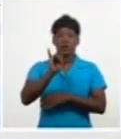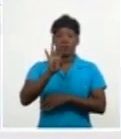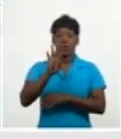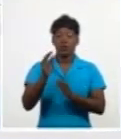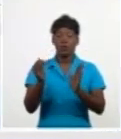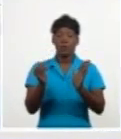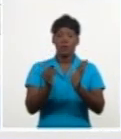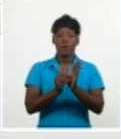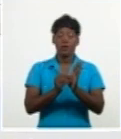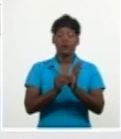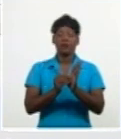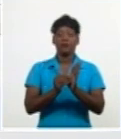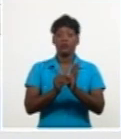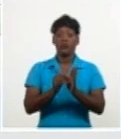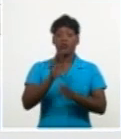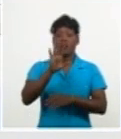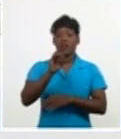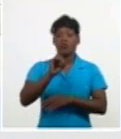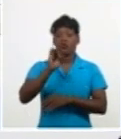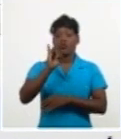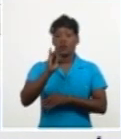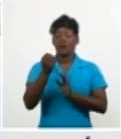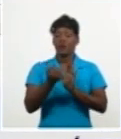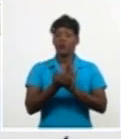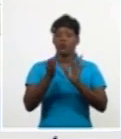3,564,507 confirmed cases,